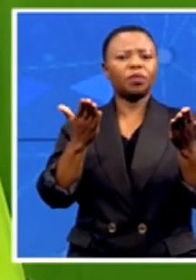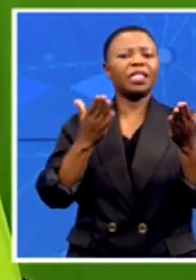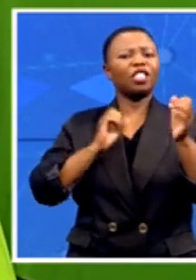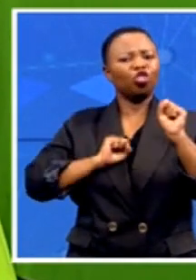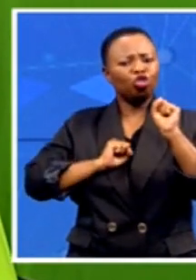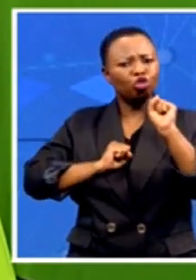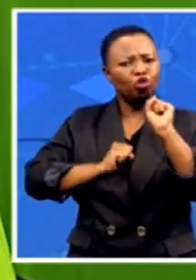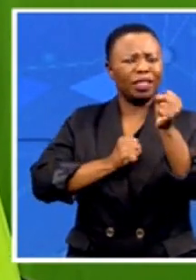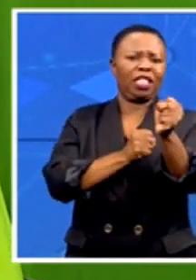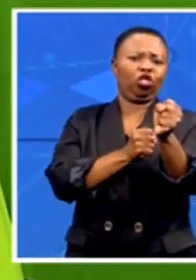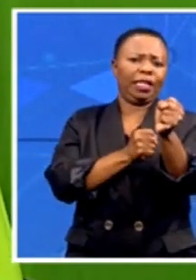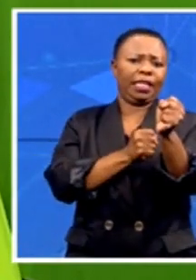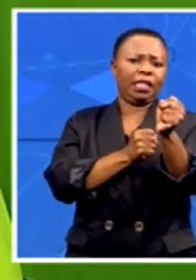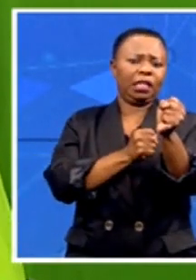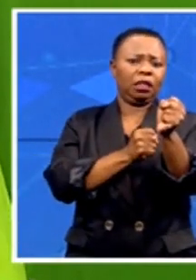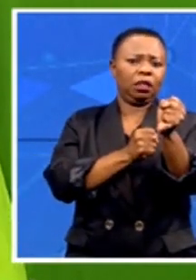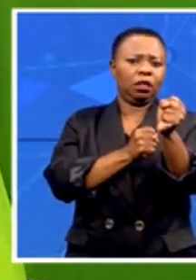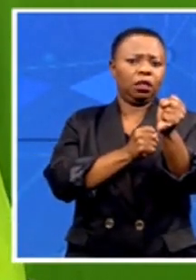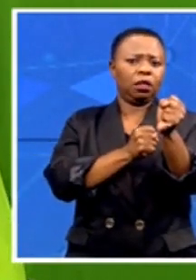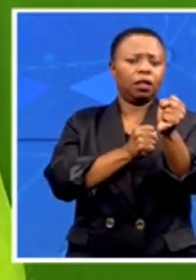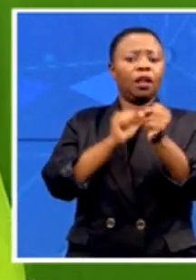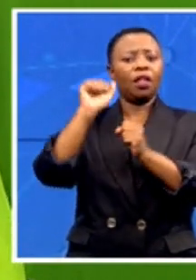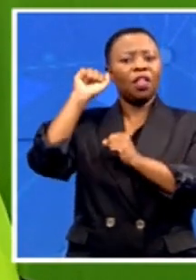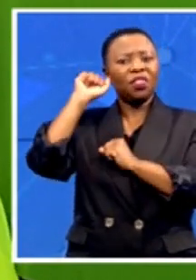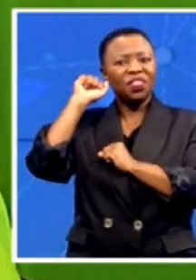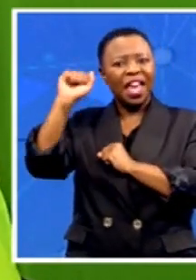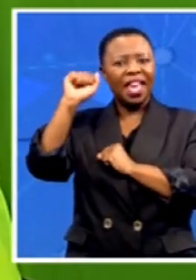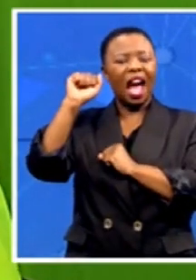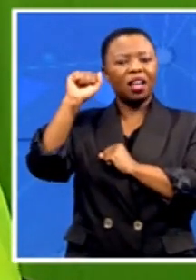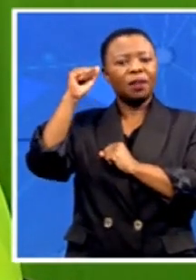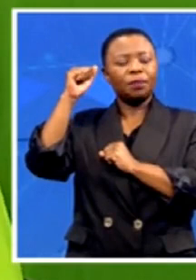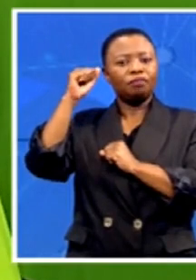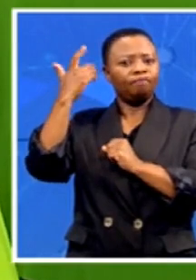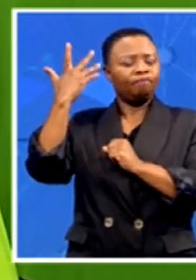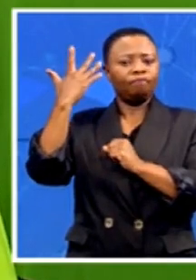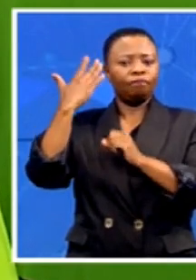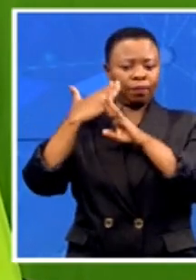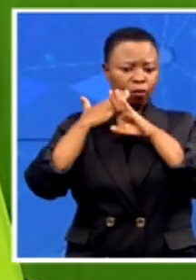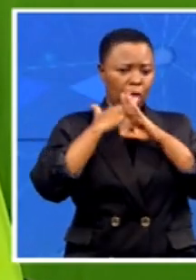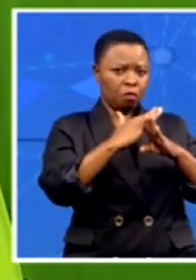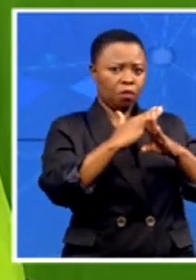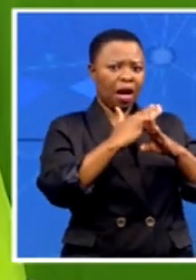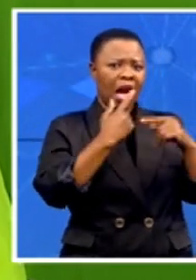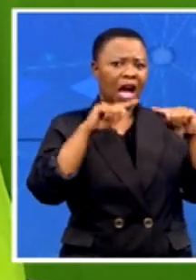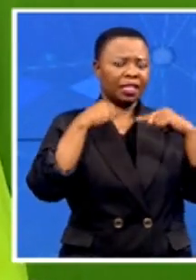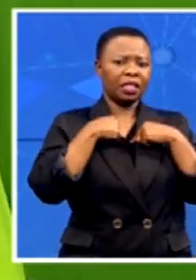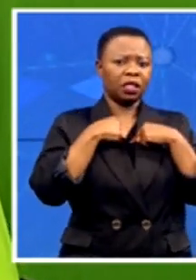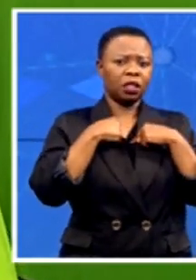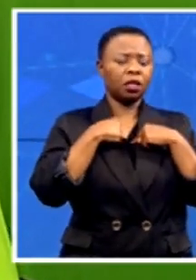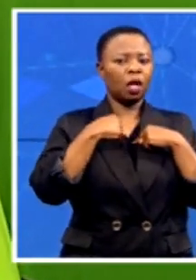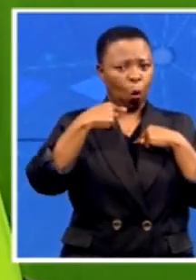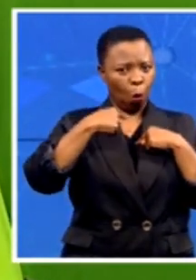the intention to disrupt us from campaigning, can only make us more determined. I can assure